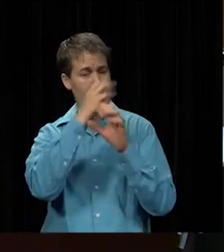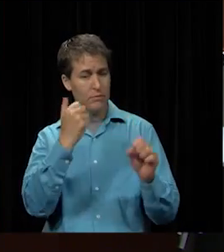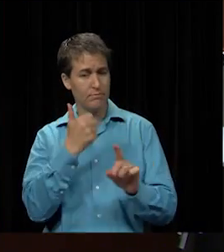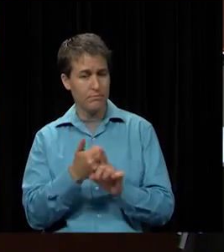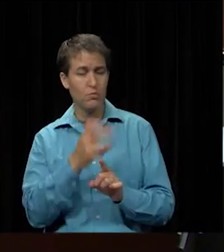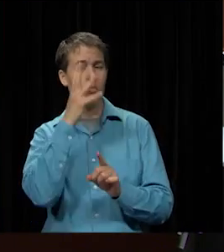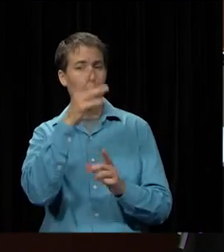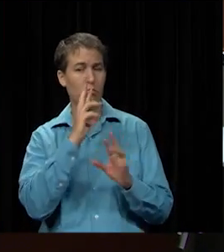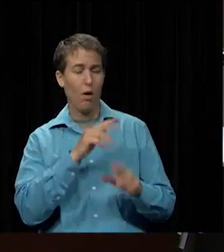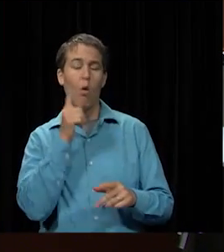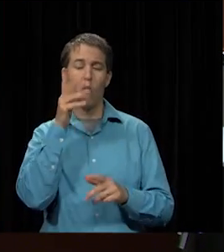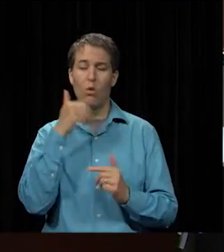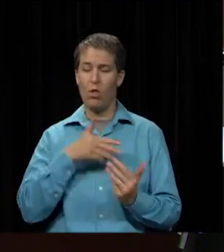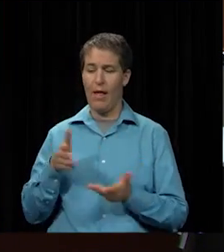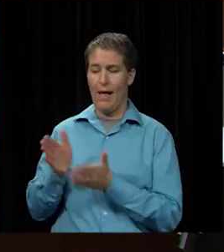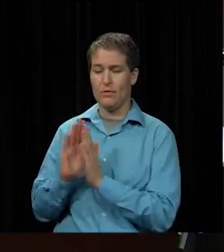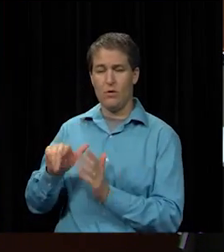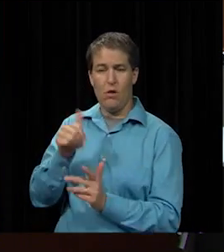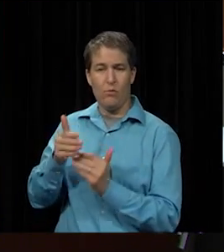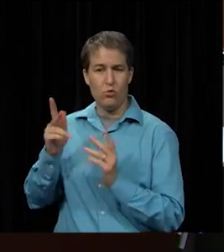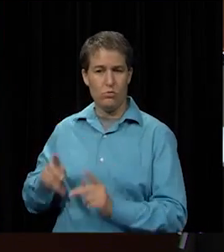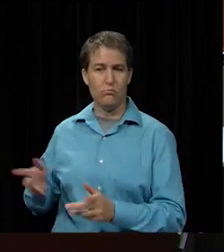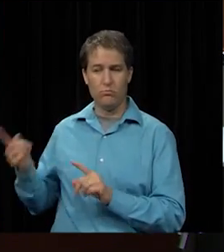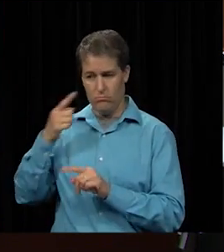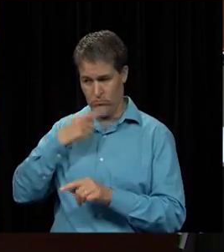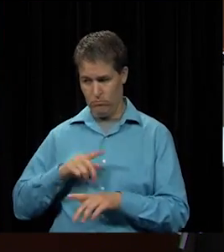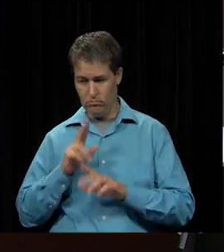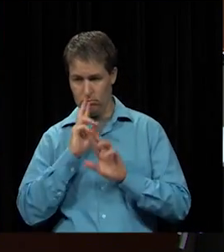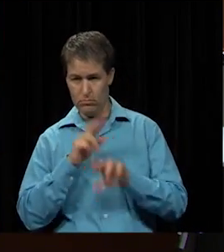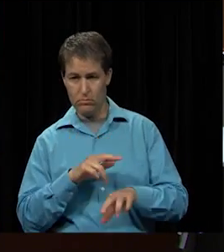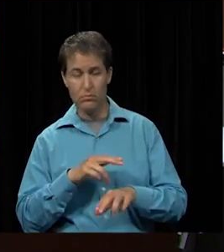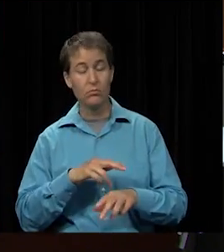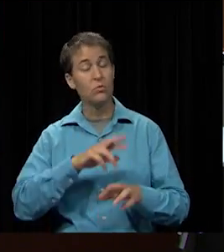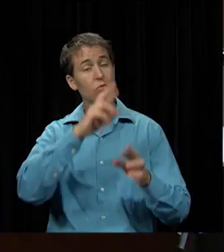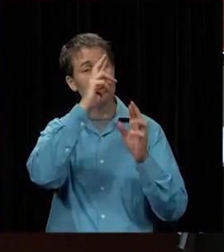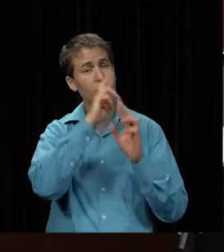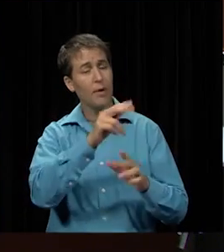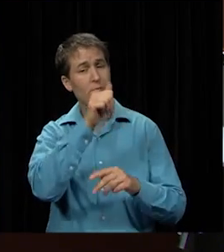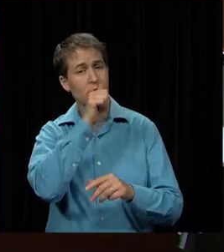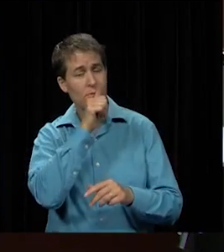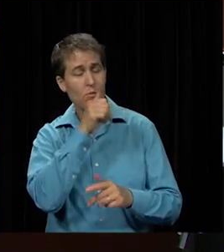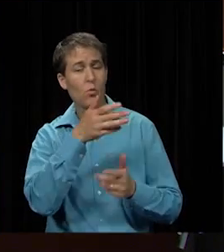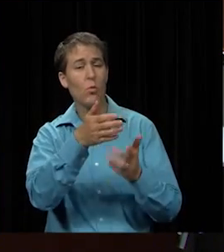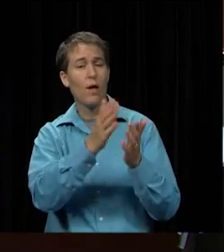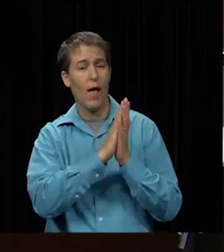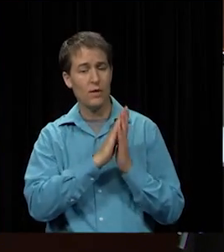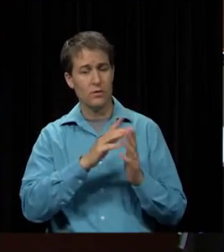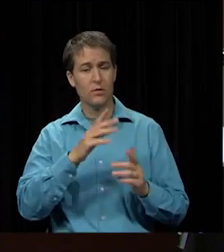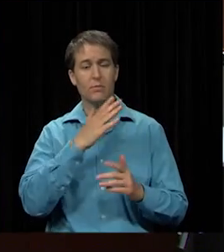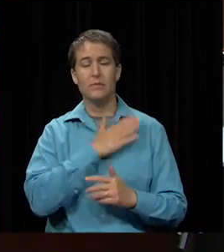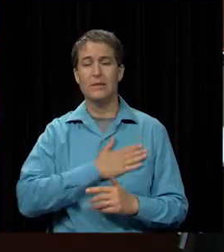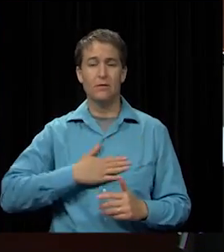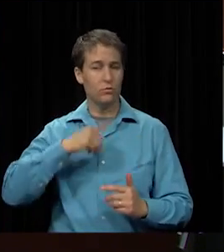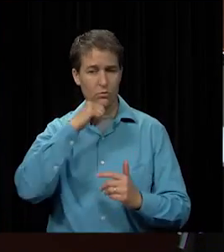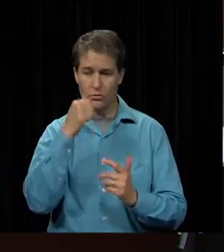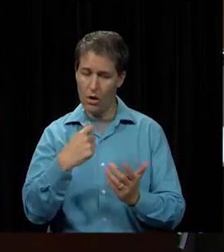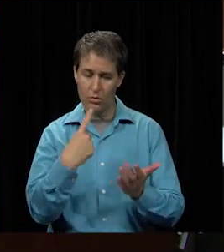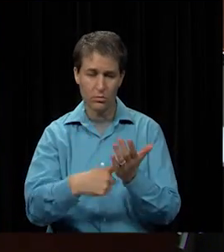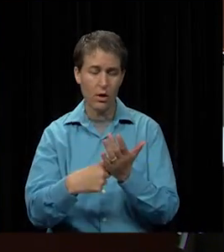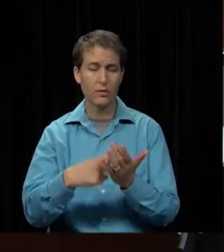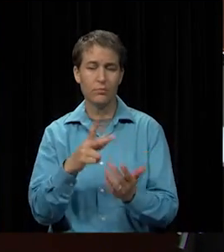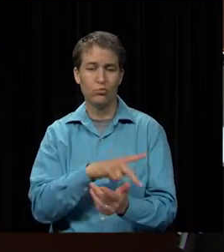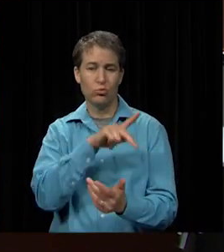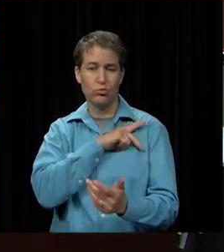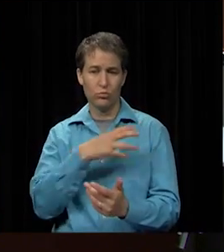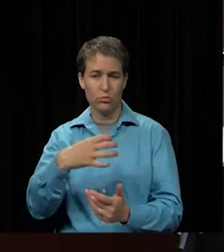respond or refer to another individual. In an effort to respect privacy, we ask that speakers refrain from discussing personal complaints